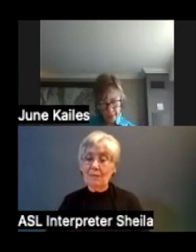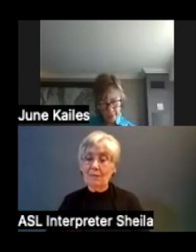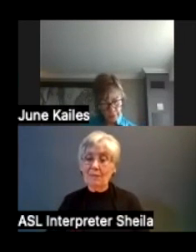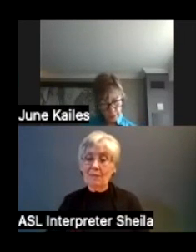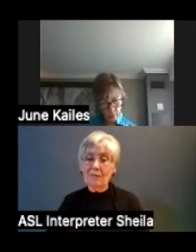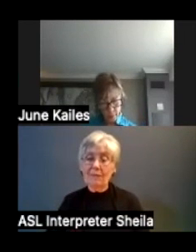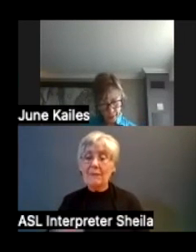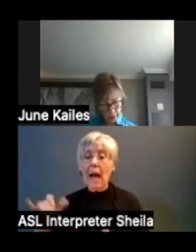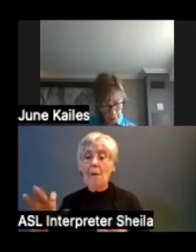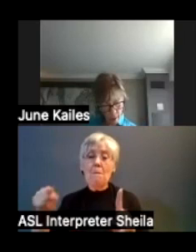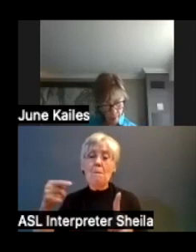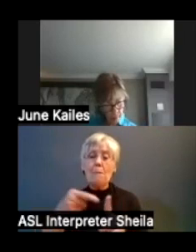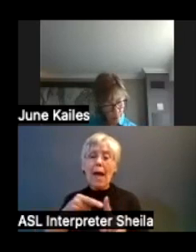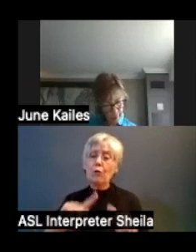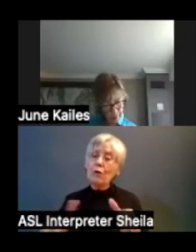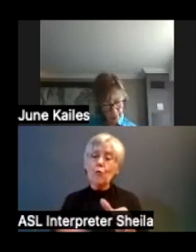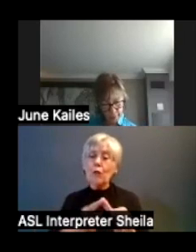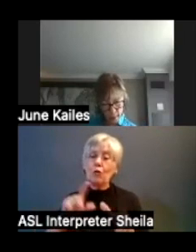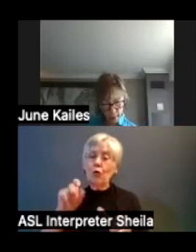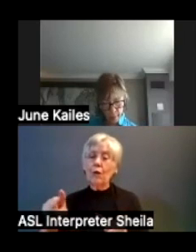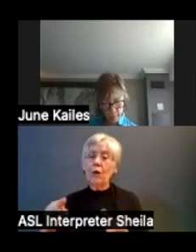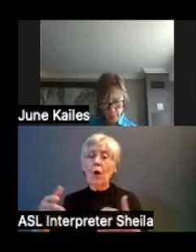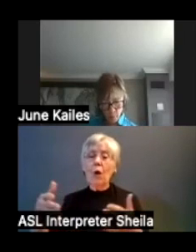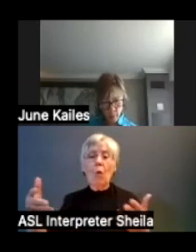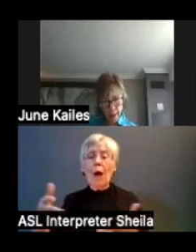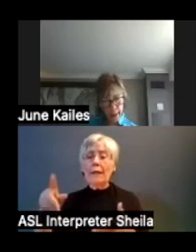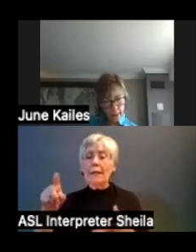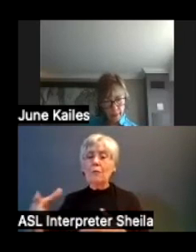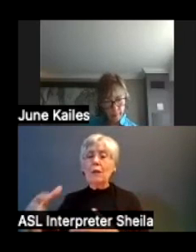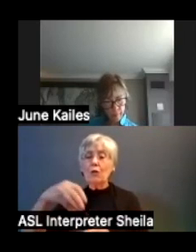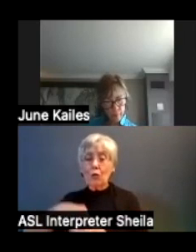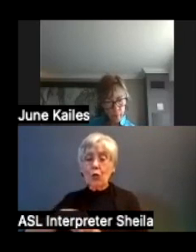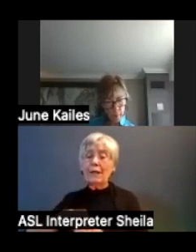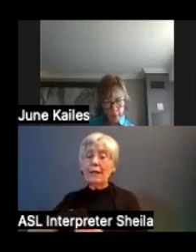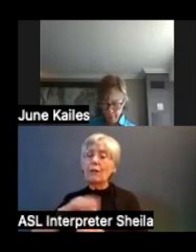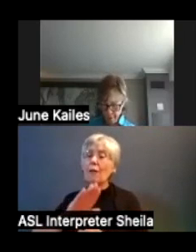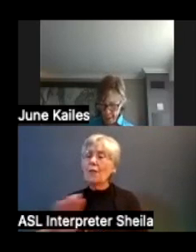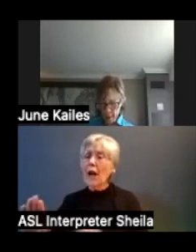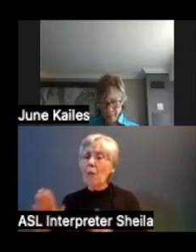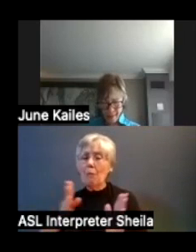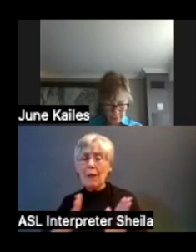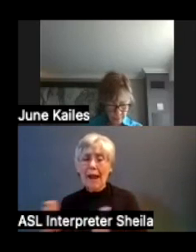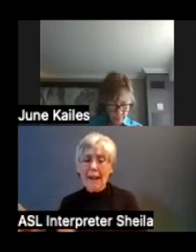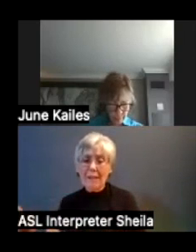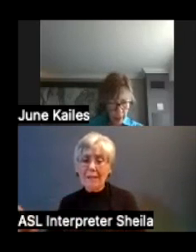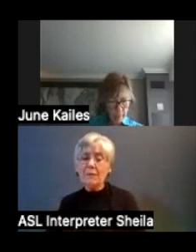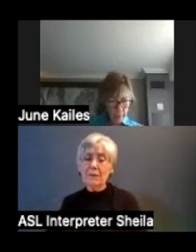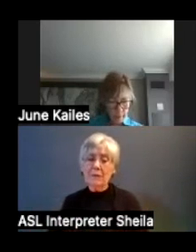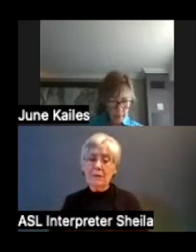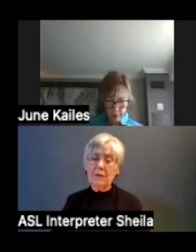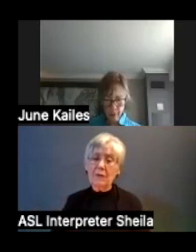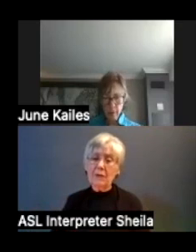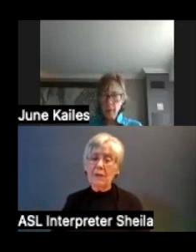Back to the original question about what needs to go in people's plans. We forget about